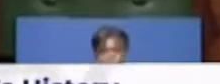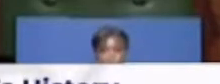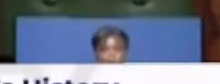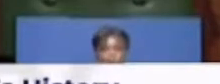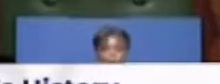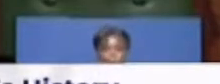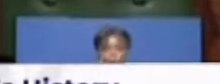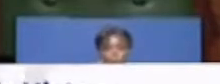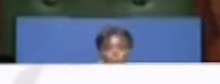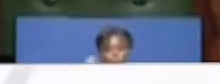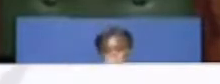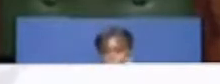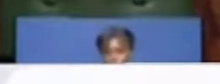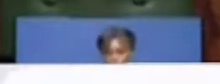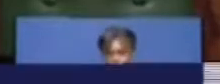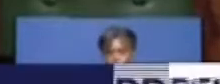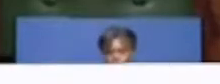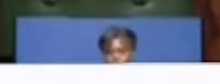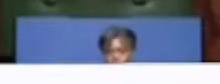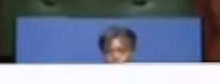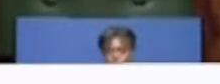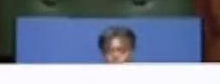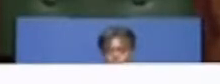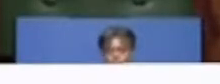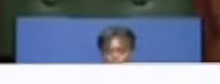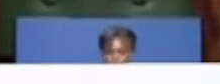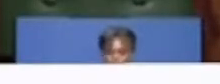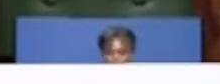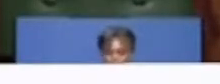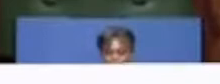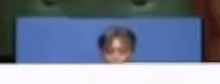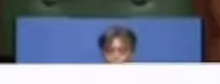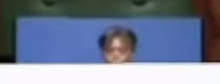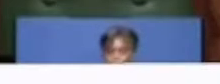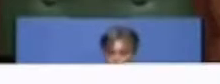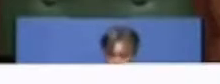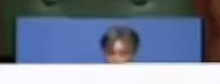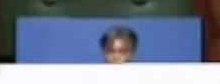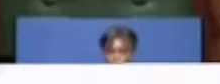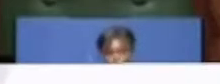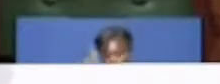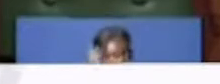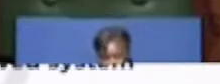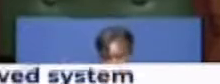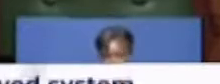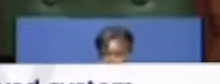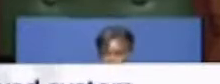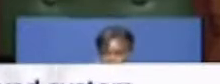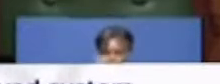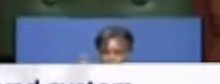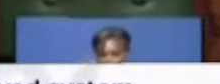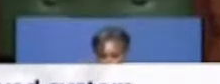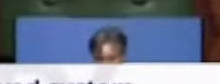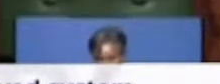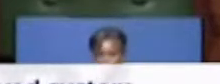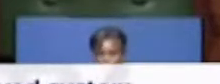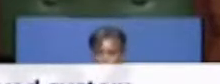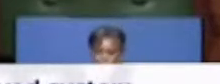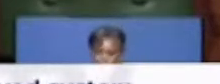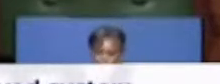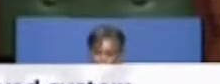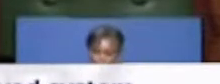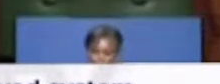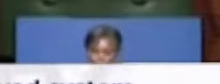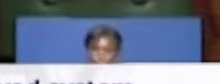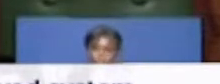agenda. Over this last year, the National Assembly considered and passed 30 bills, while the Senate passed 19